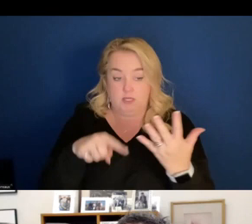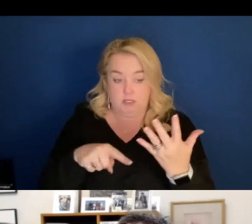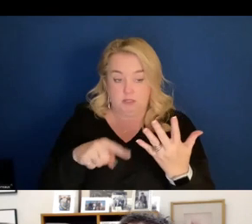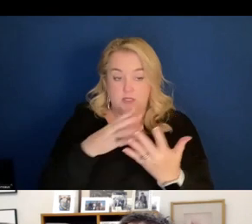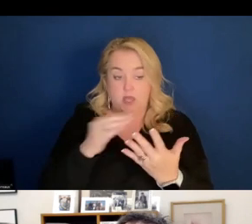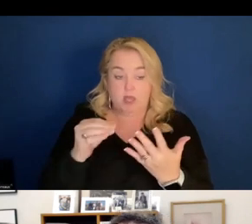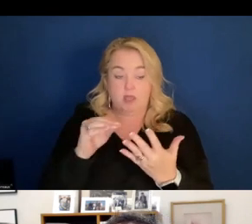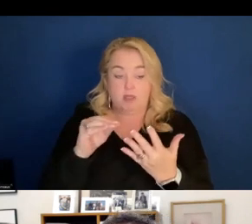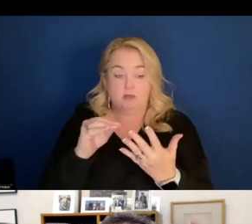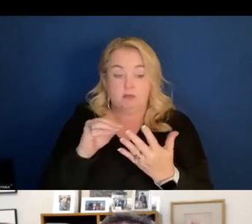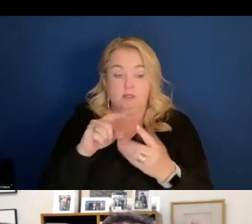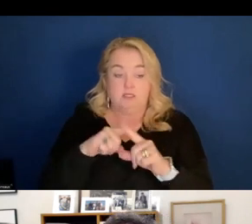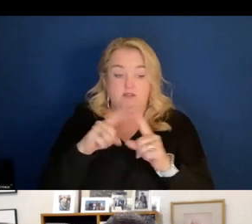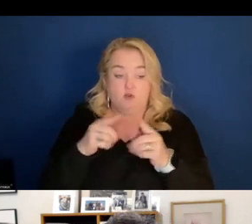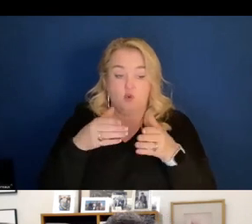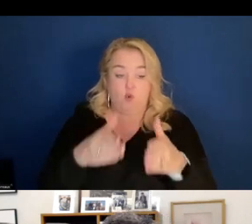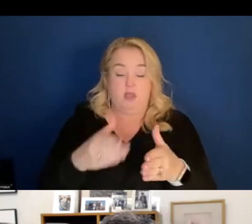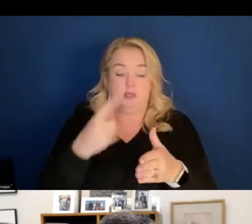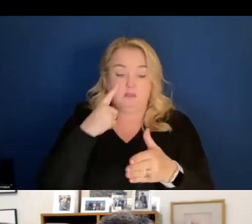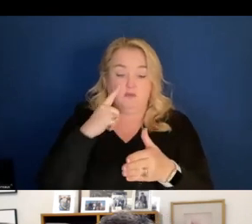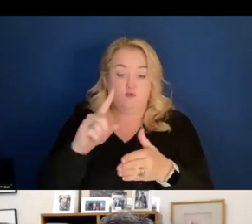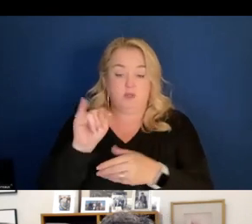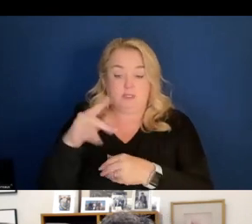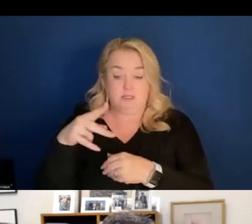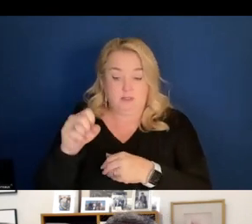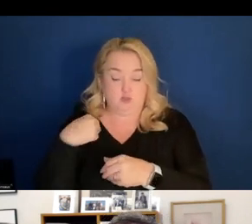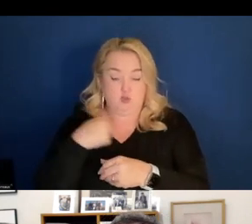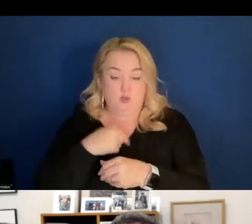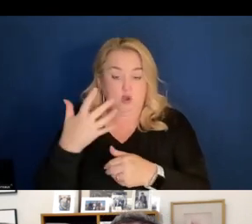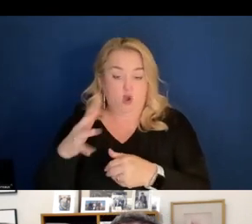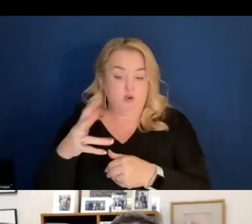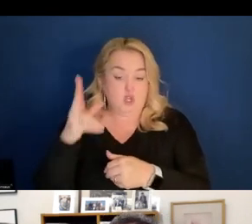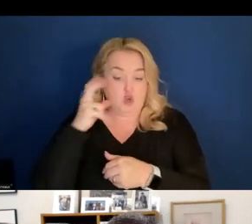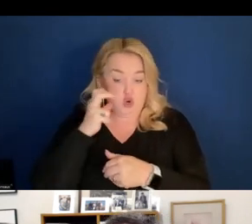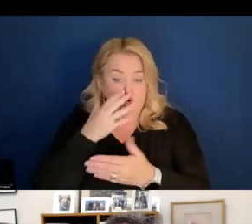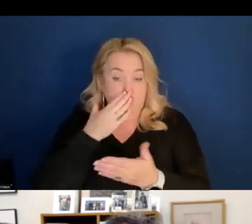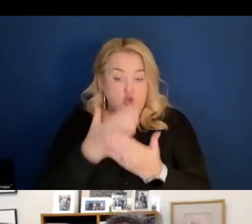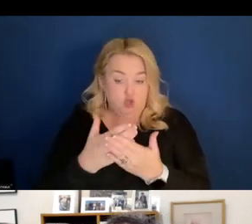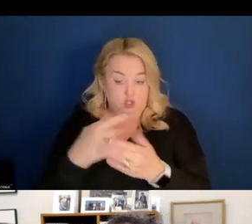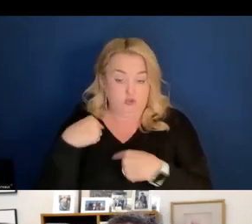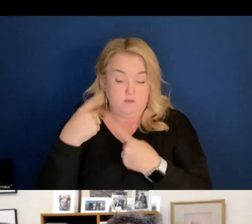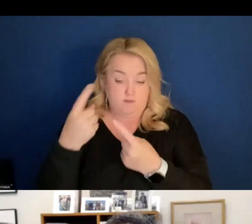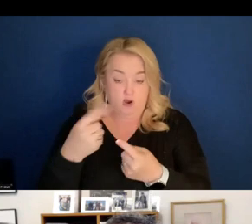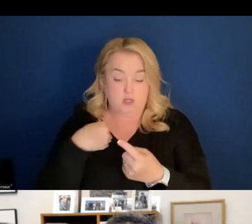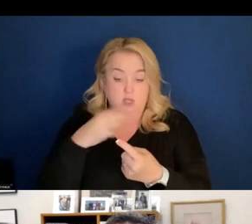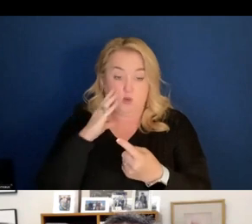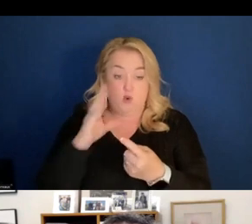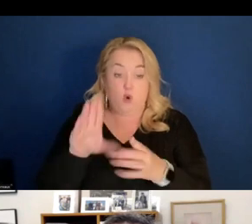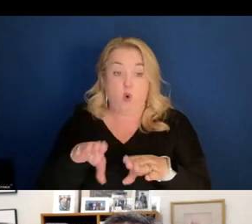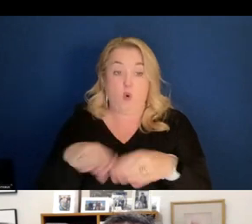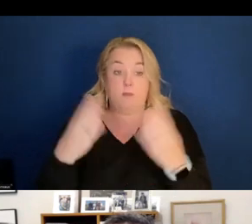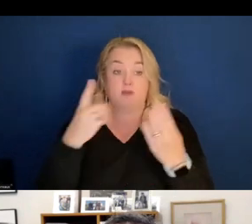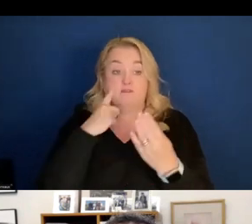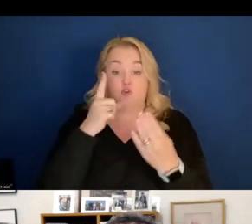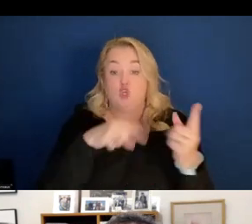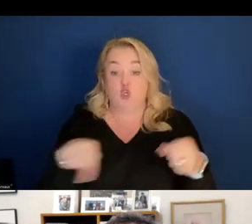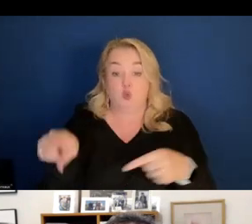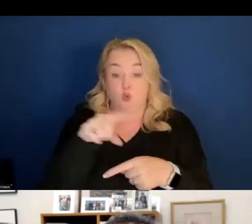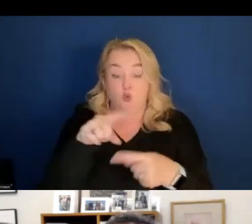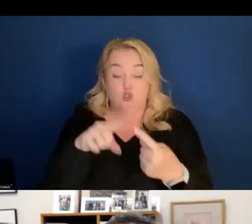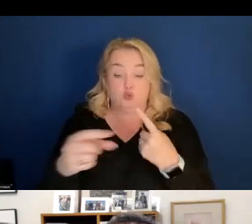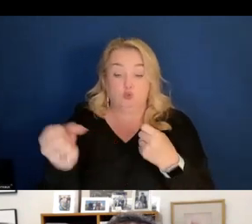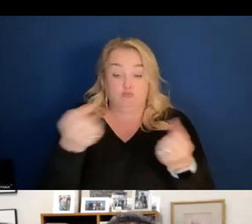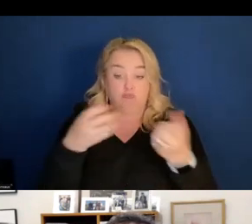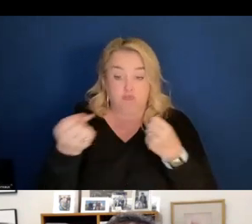tactics and tips. We've already heard a number of good ones in the last session. And actually, I'm going to open it up to all of you to chat in